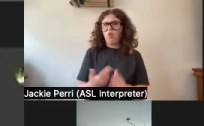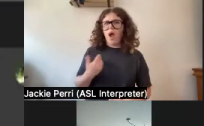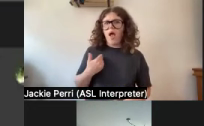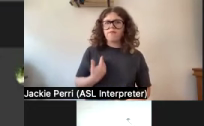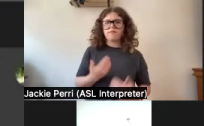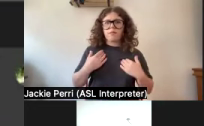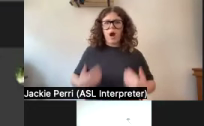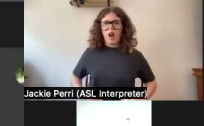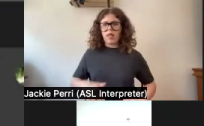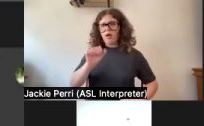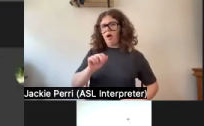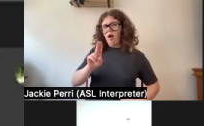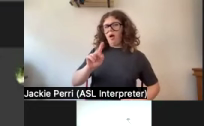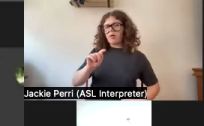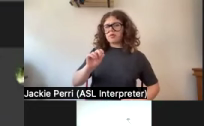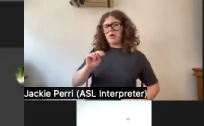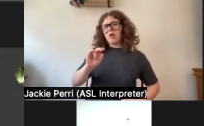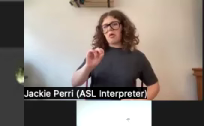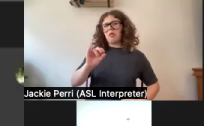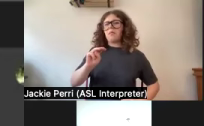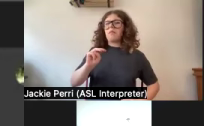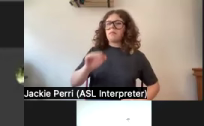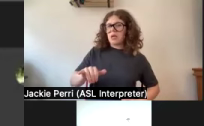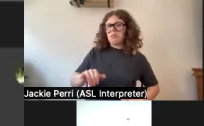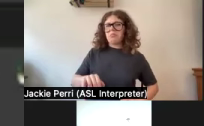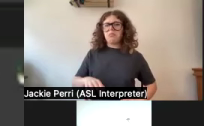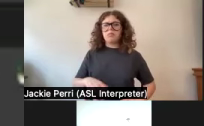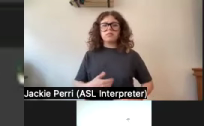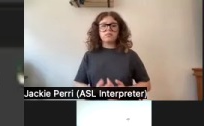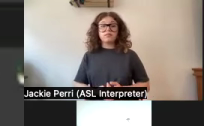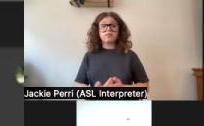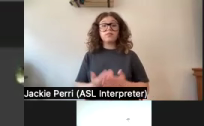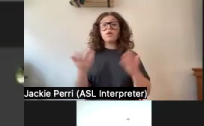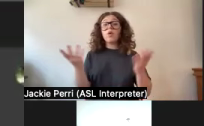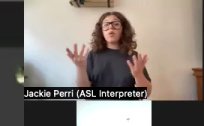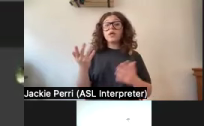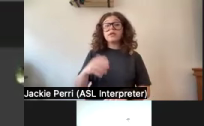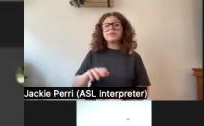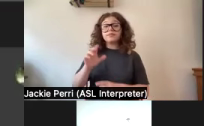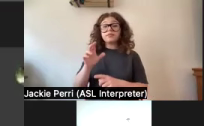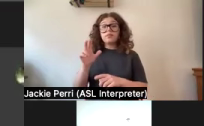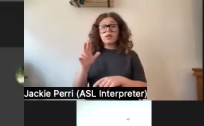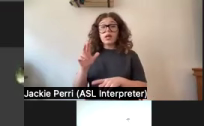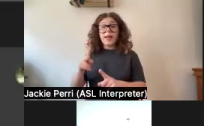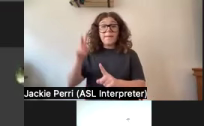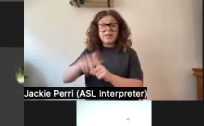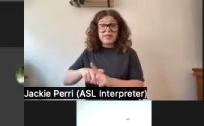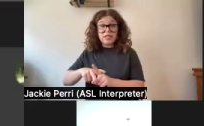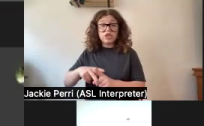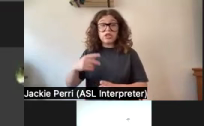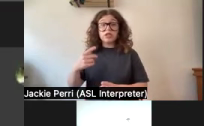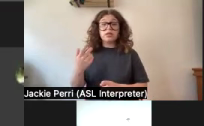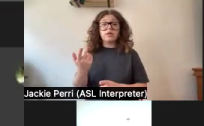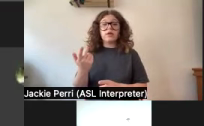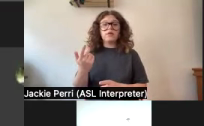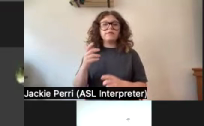So what does the implementation of comprehensive sexual health education looks like at the district level? The